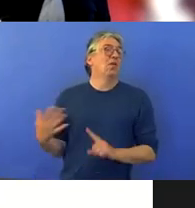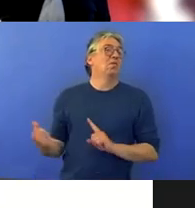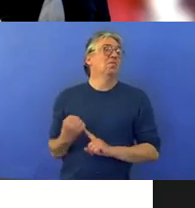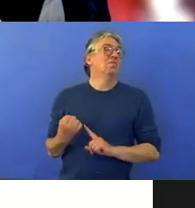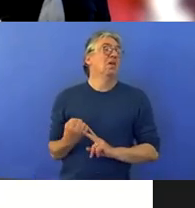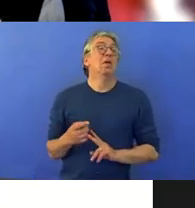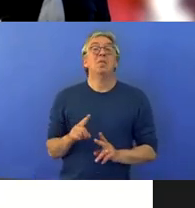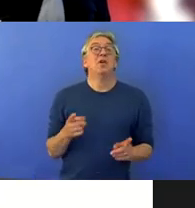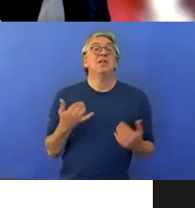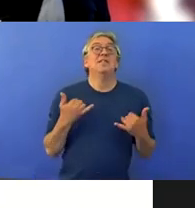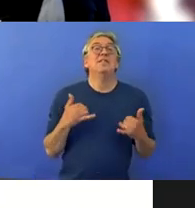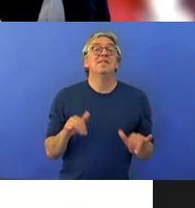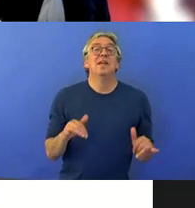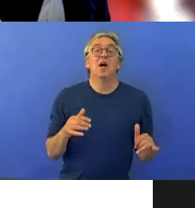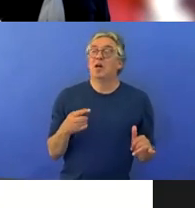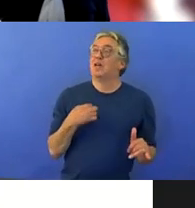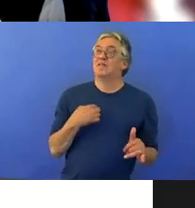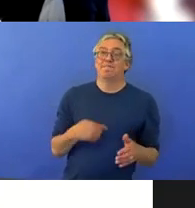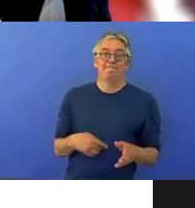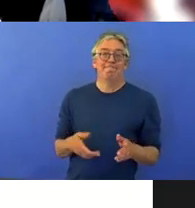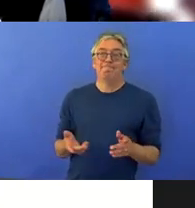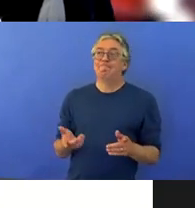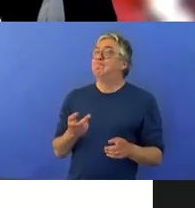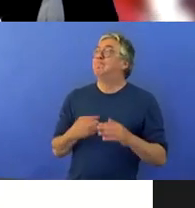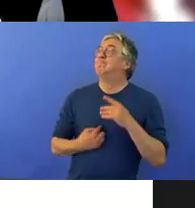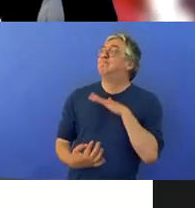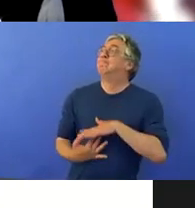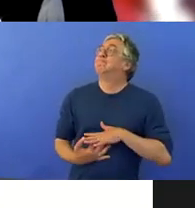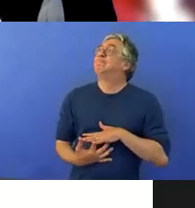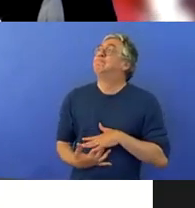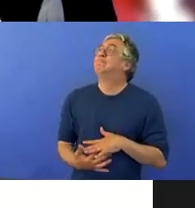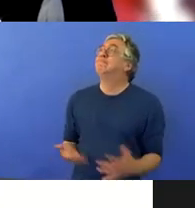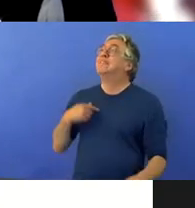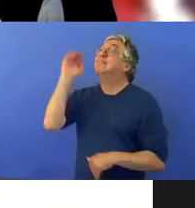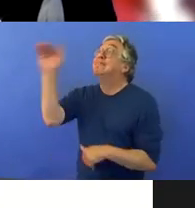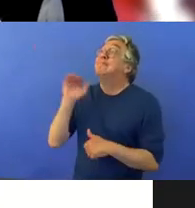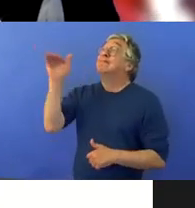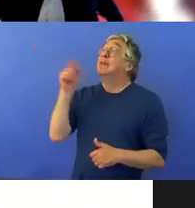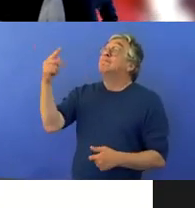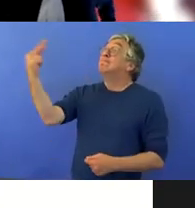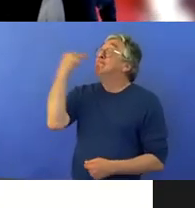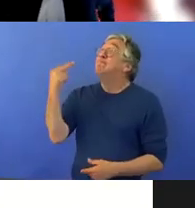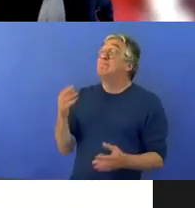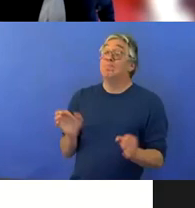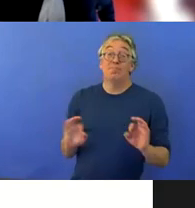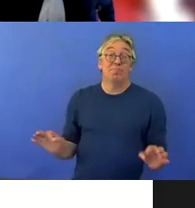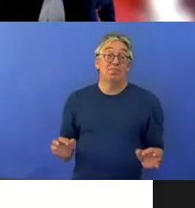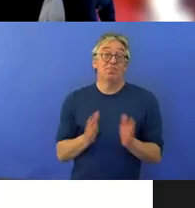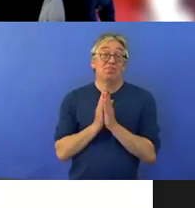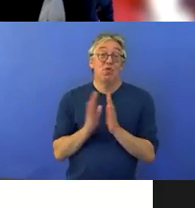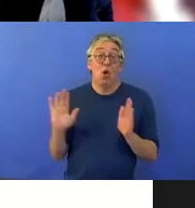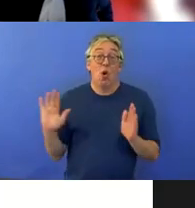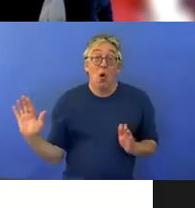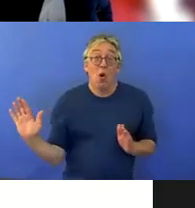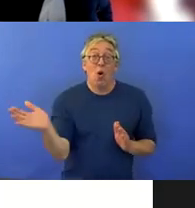are still not being listened to. And obviously everyone on this video today and